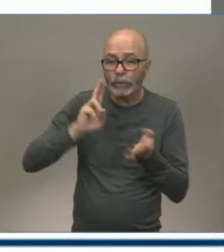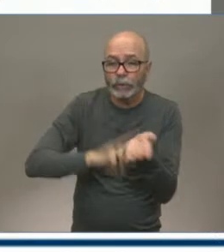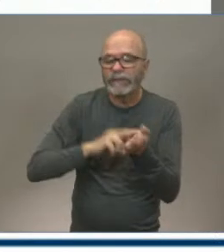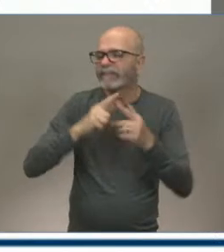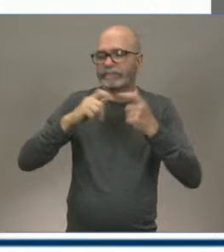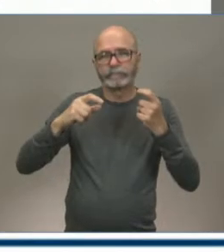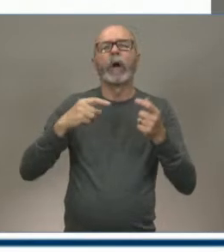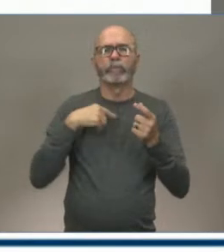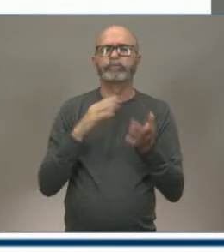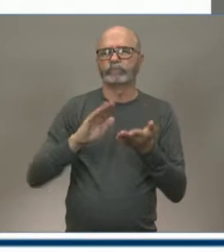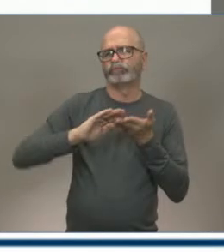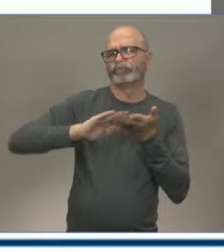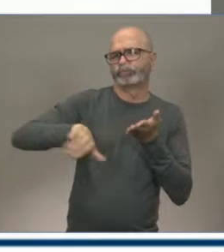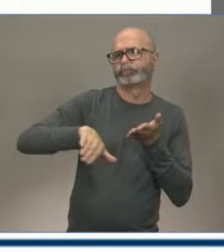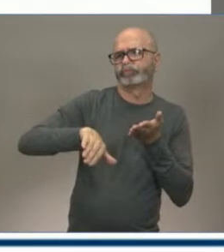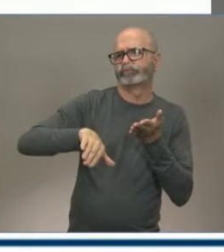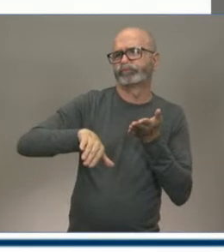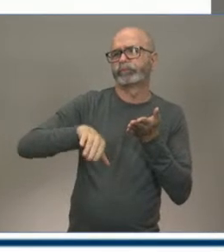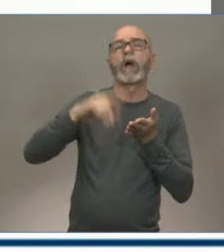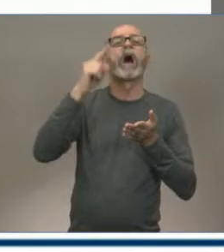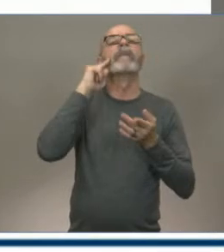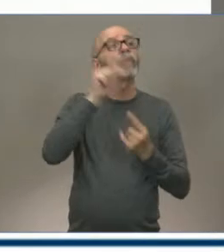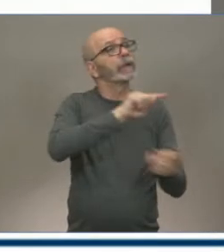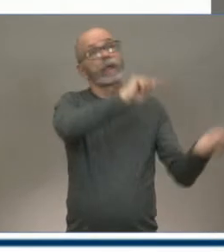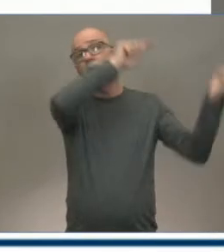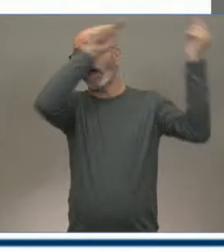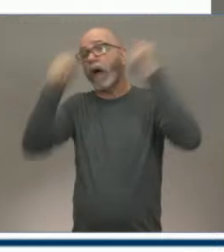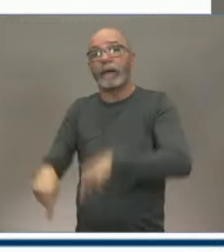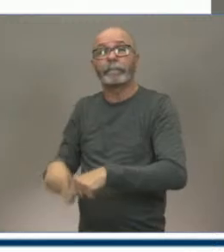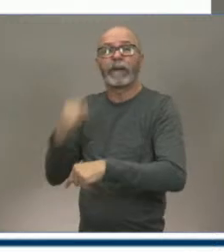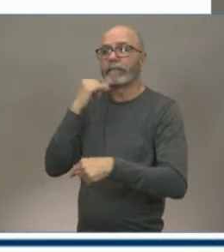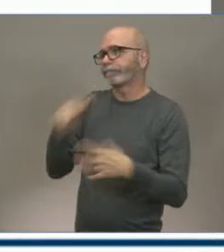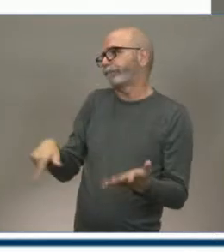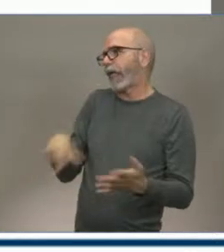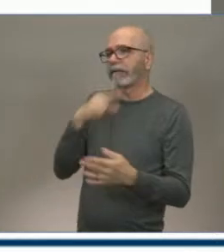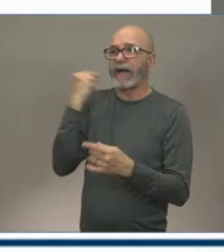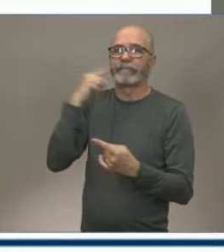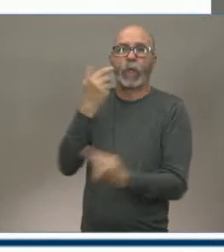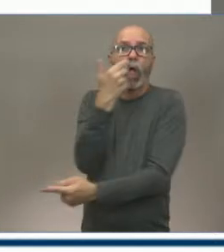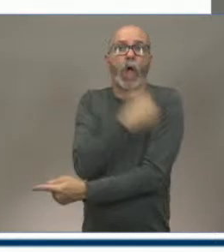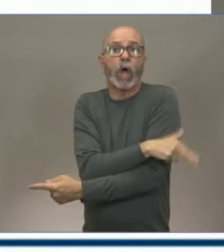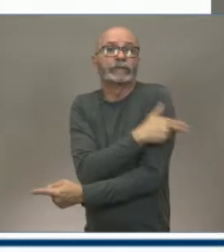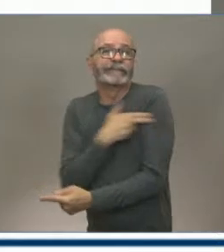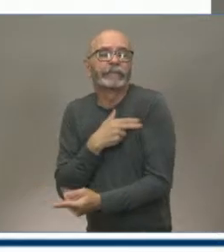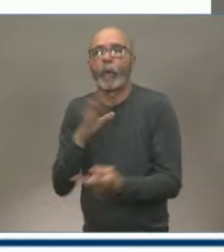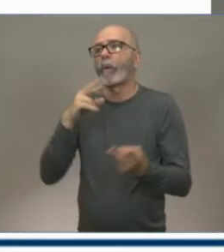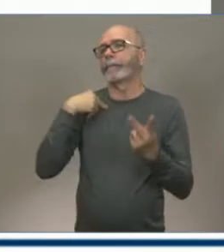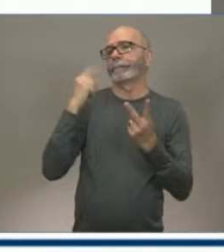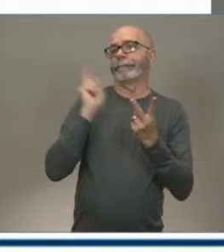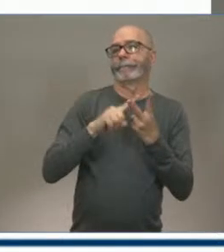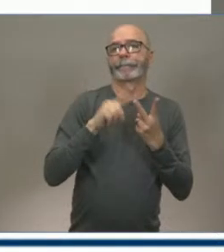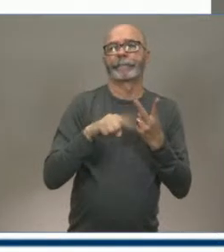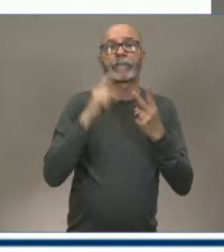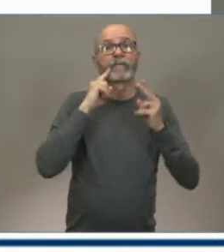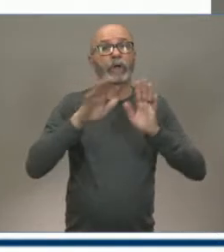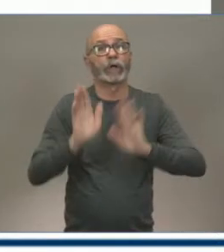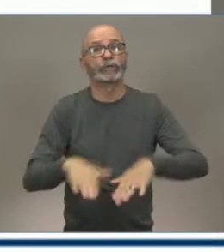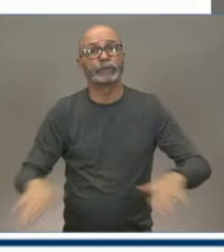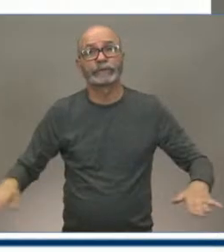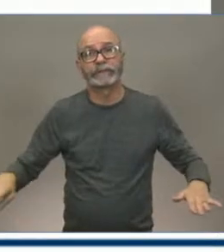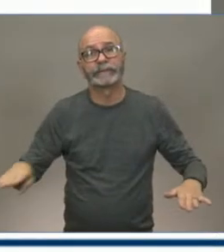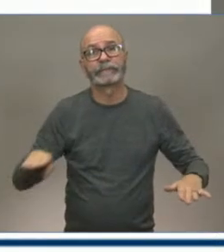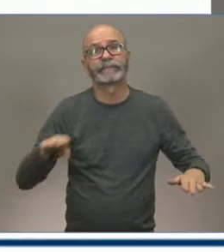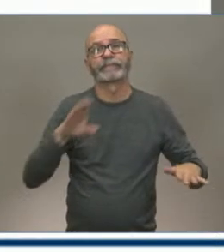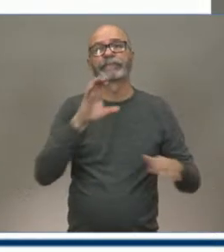by coming into Nova Scotia, and that legal child custody arrangements will be able to be maintained. But for now,